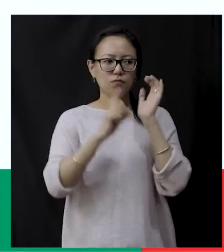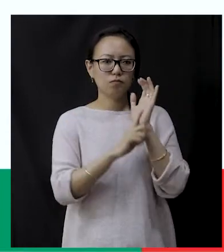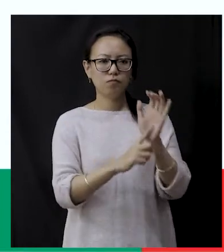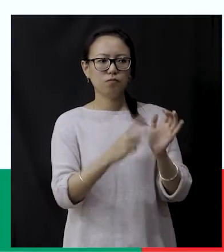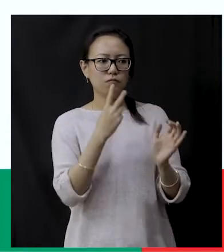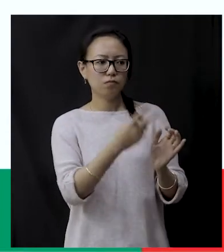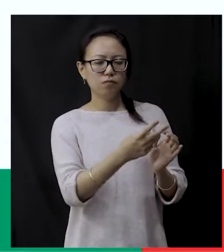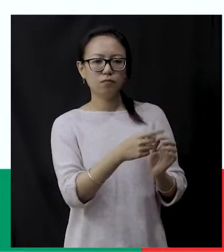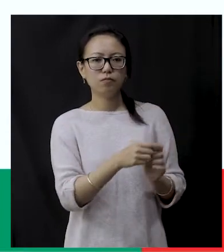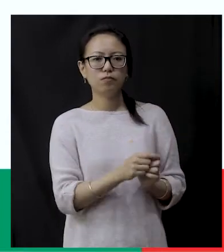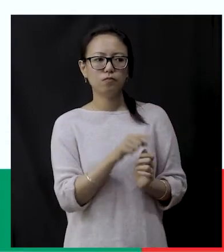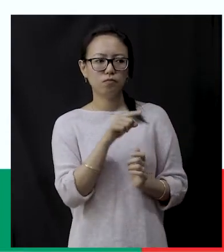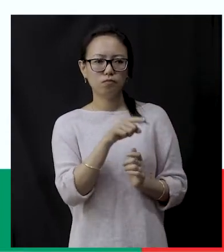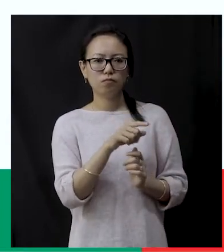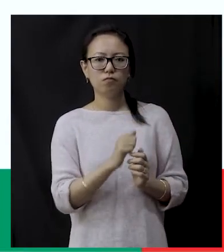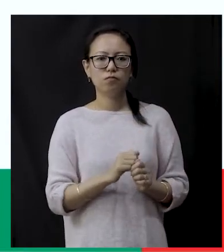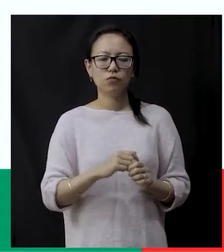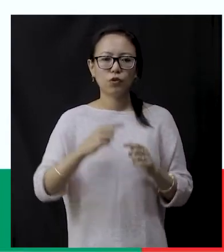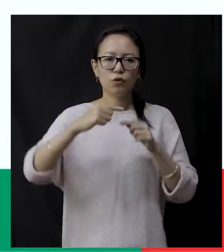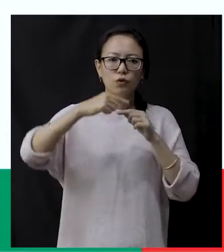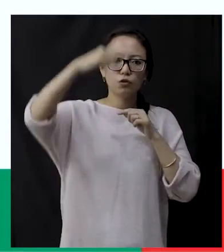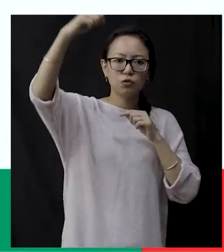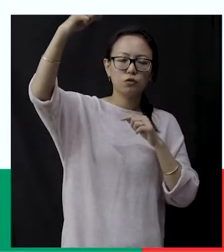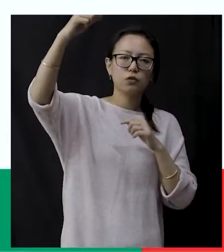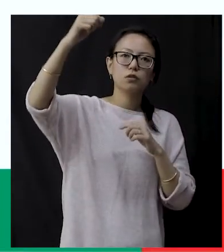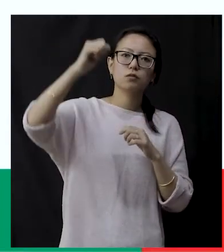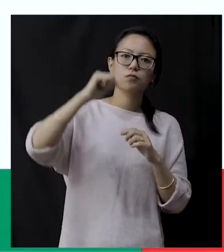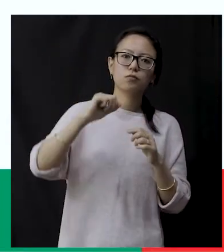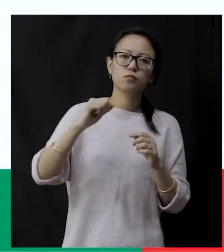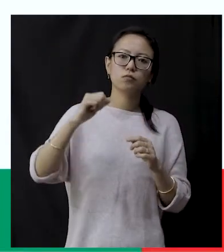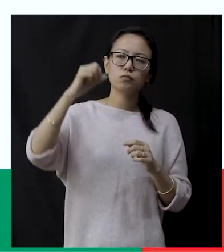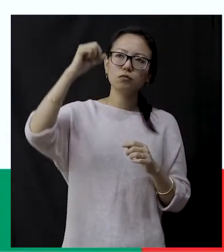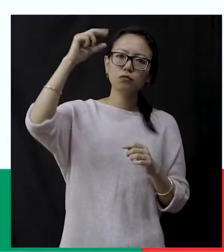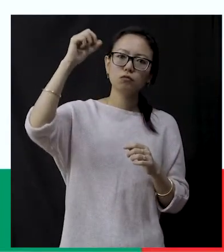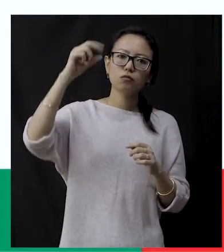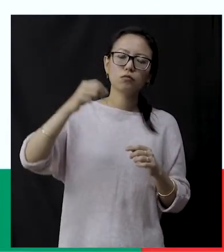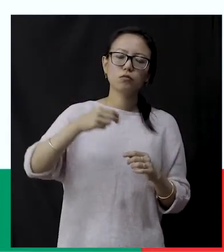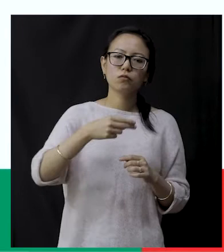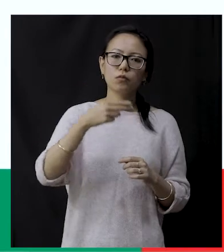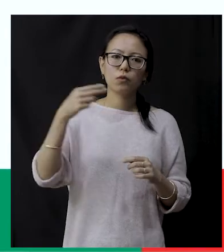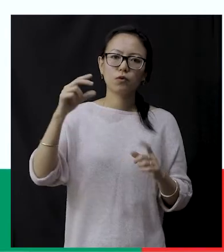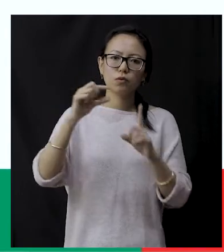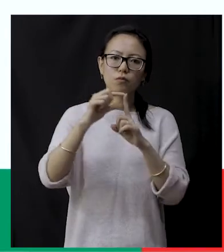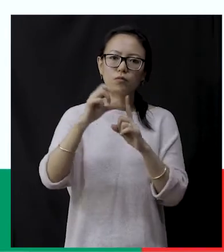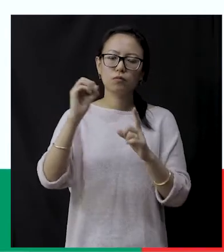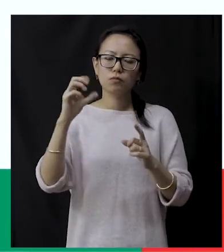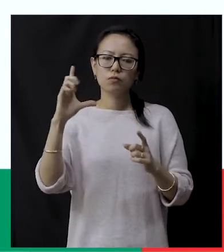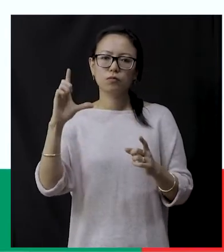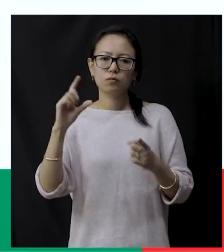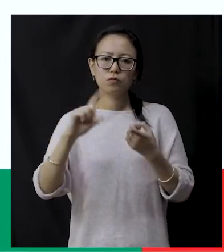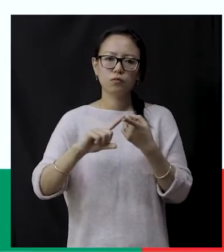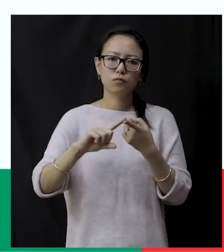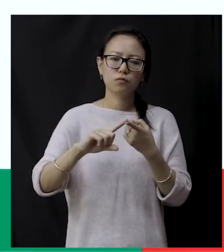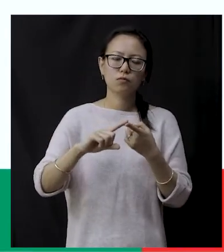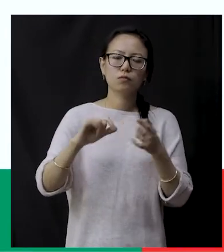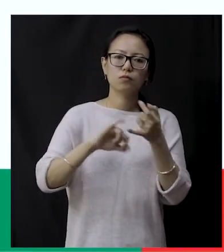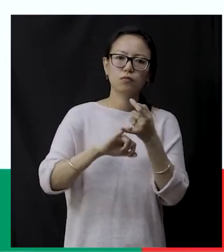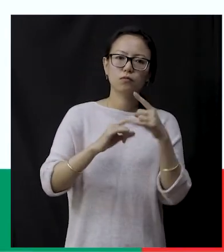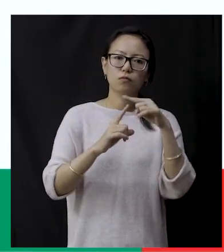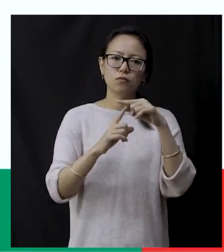pole star. So students, we have discussed about 2 heavenly bodies, that is the